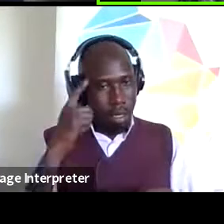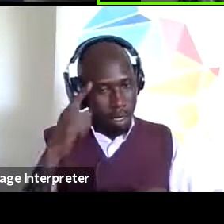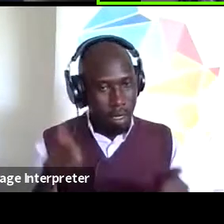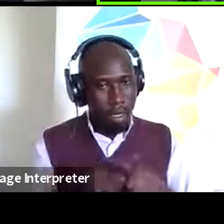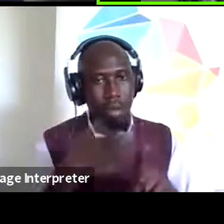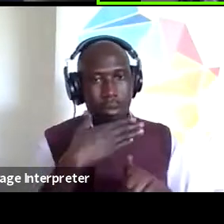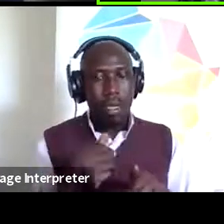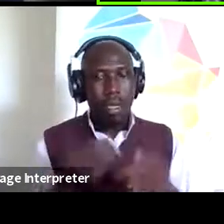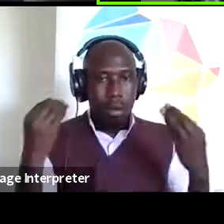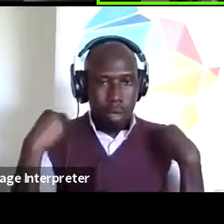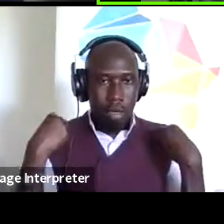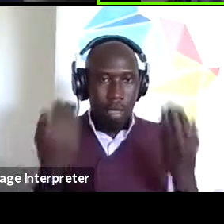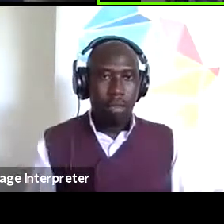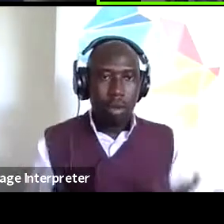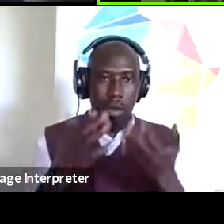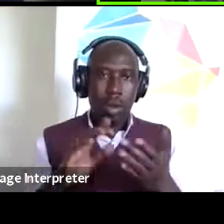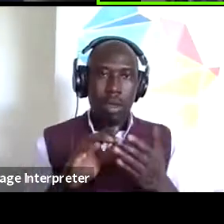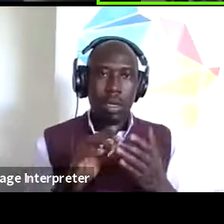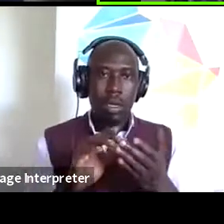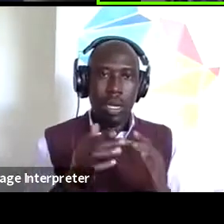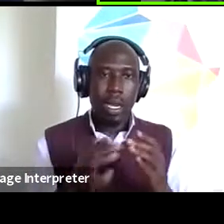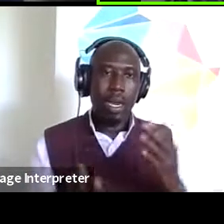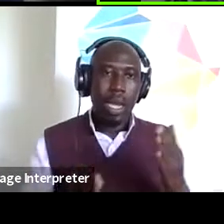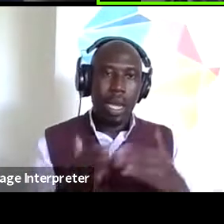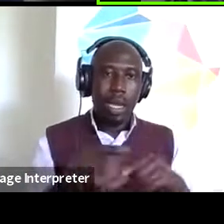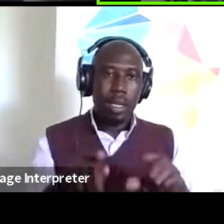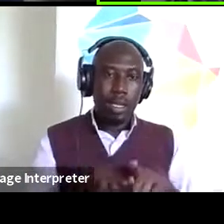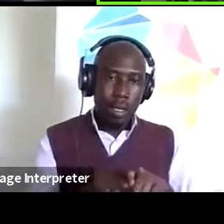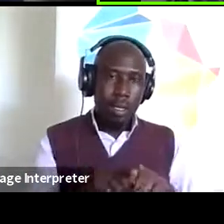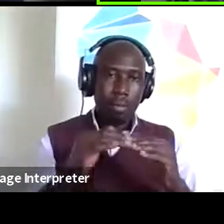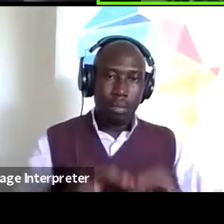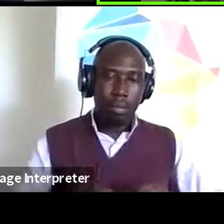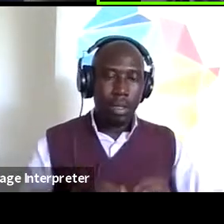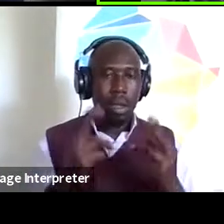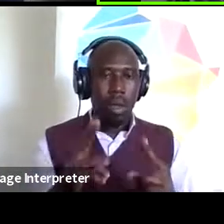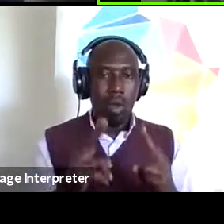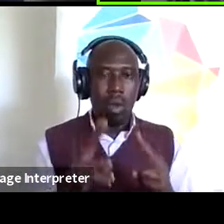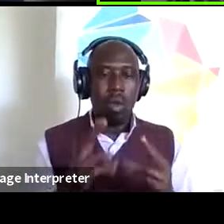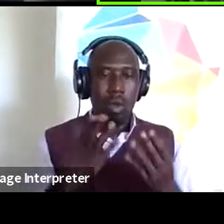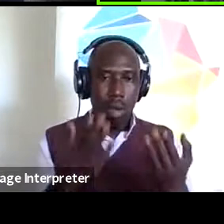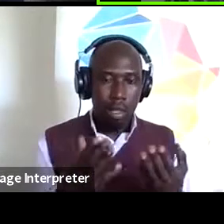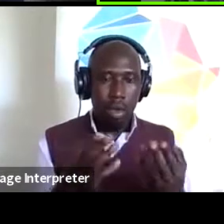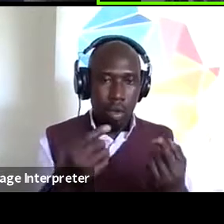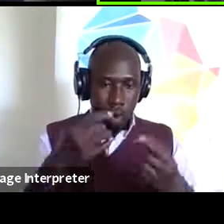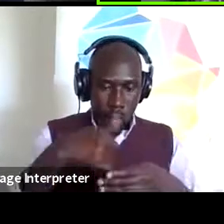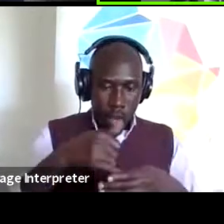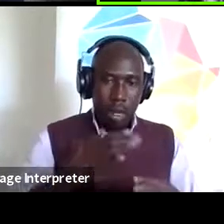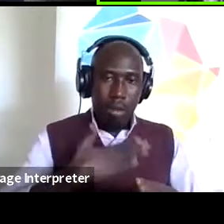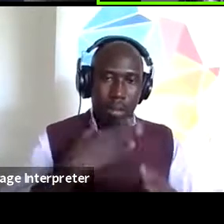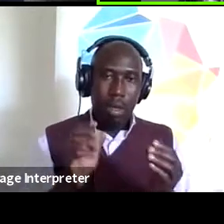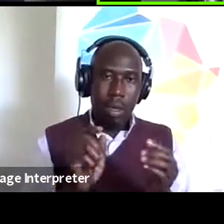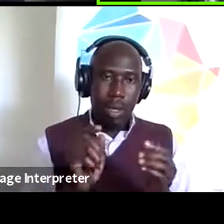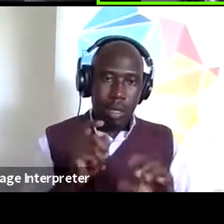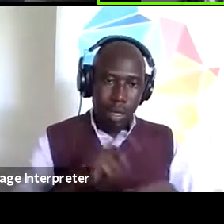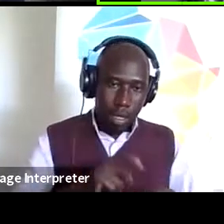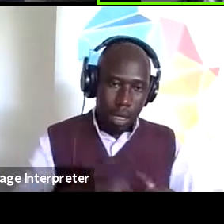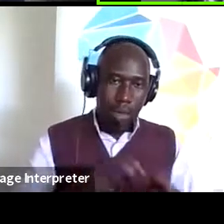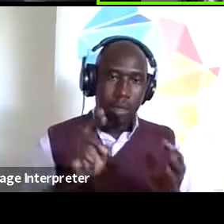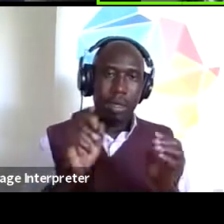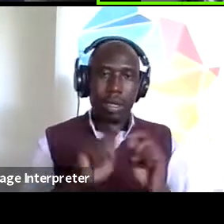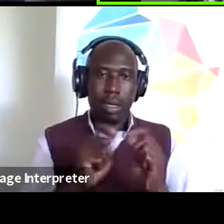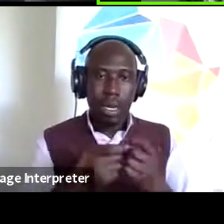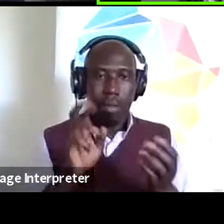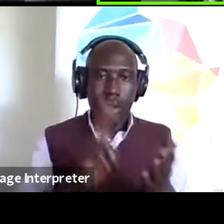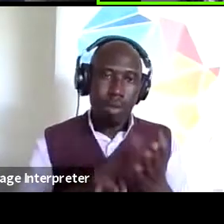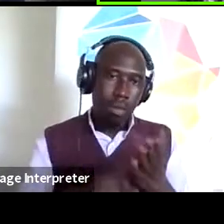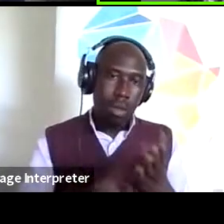promotes internet access and affordability. And I hope I'm still within my time. In terms of the recommendations,